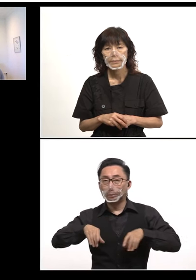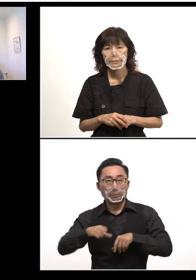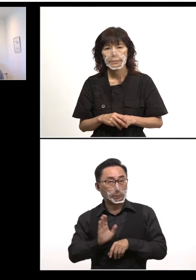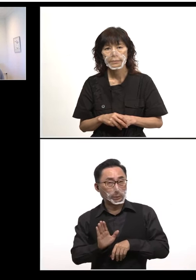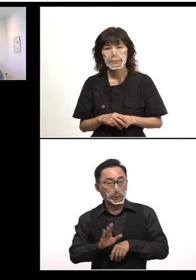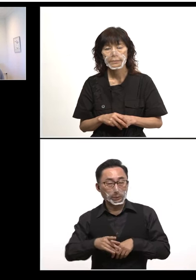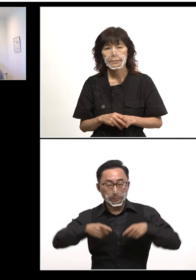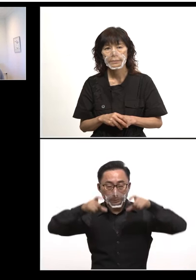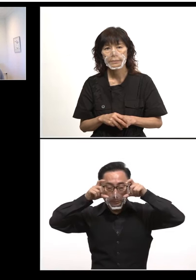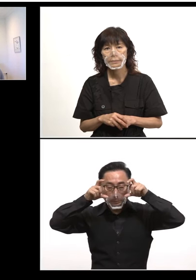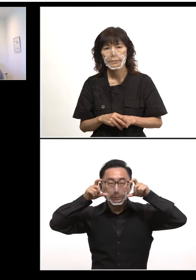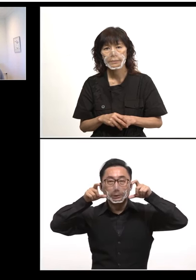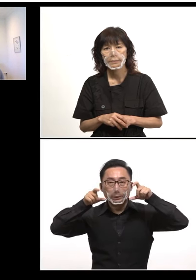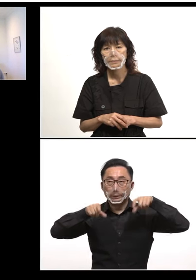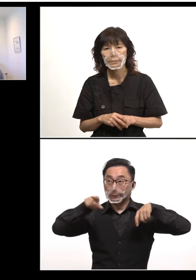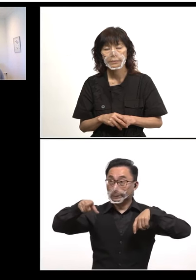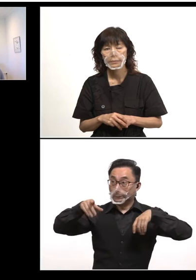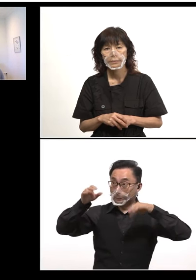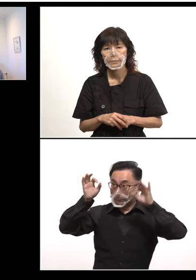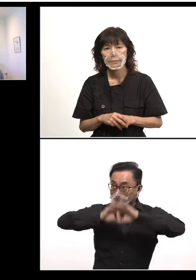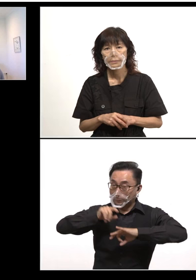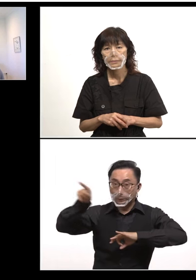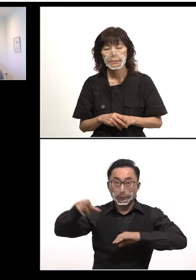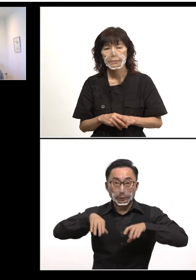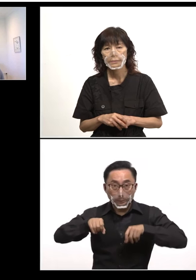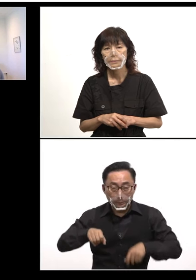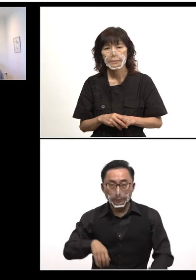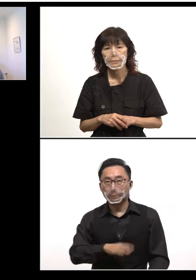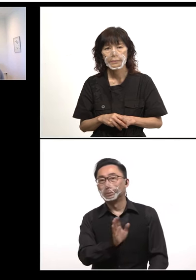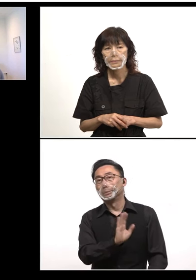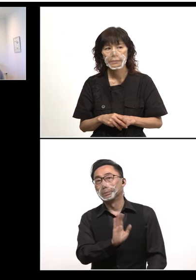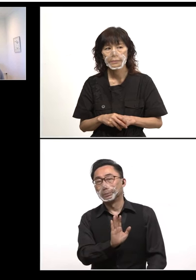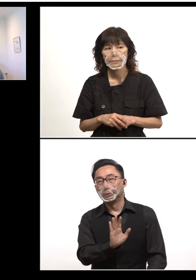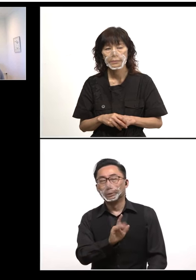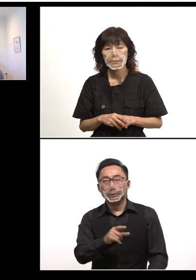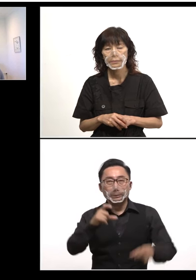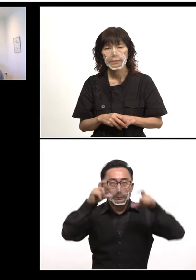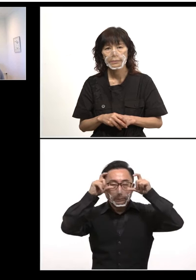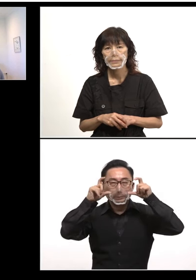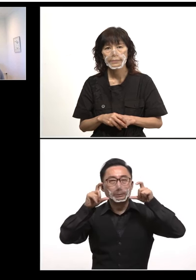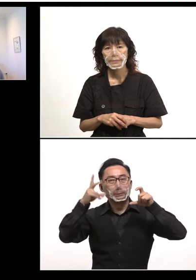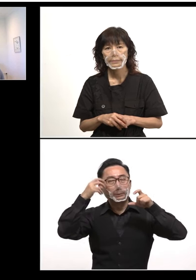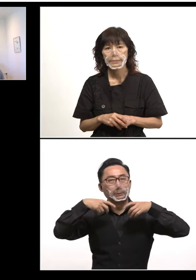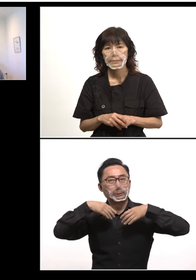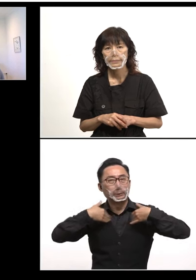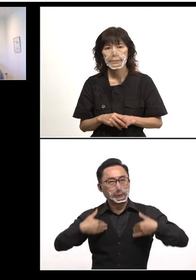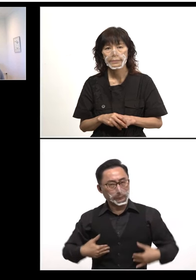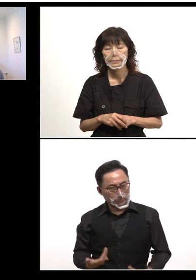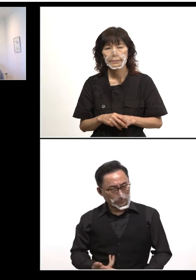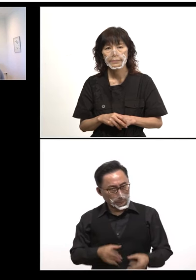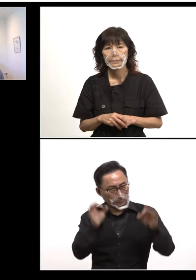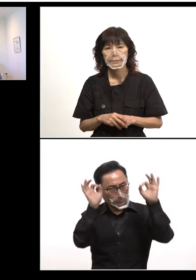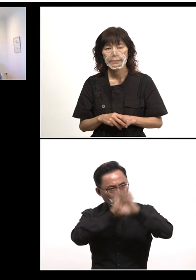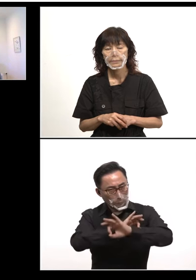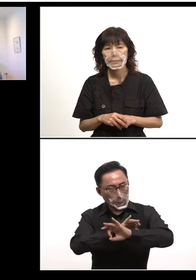And anyway, so there was a problem with kind of identity within their culture. And also the idea that not everyone